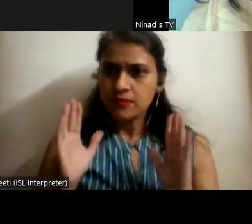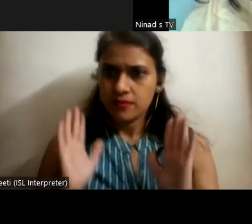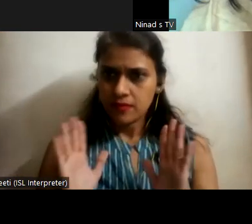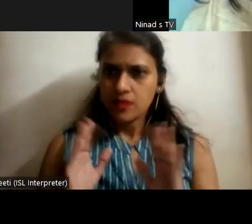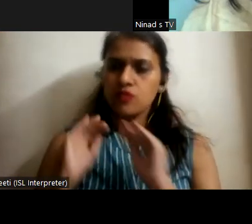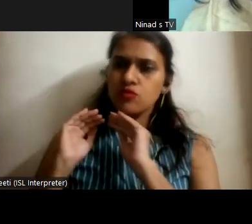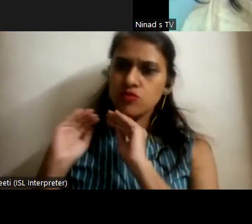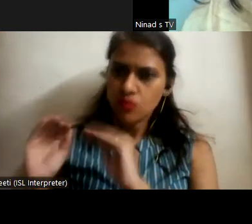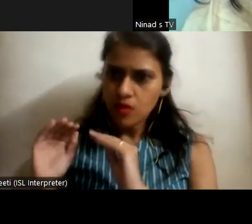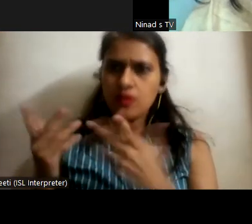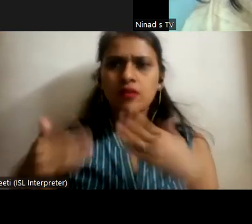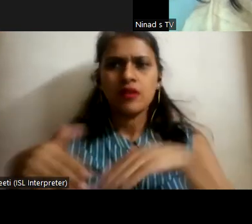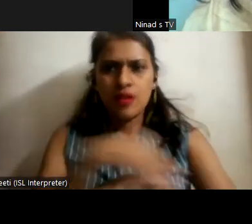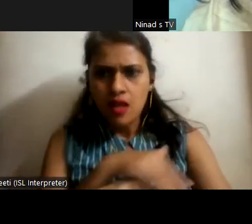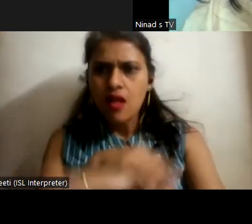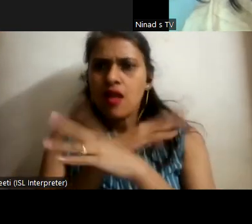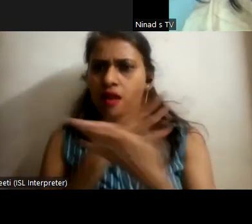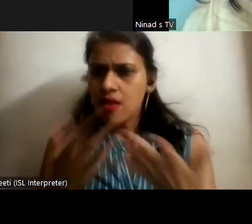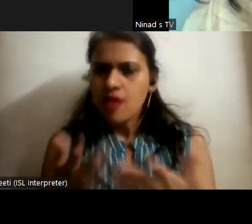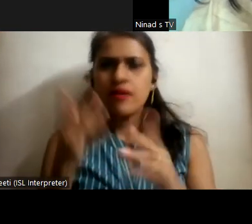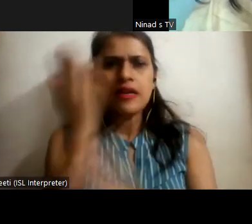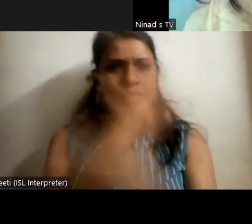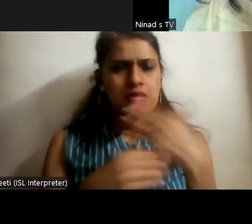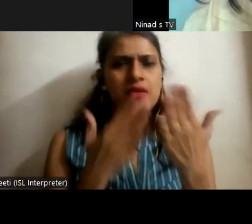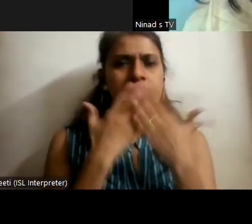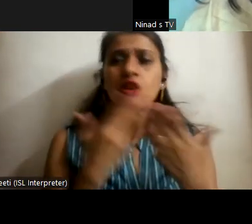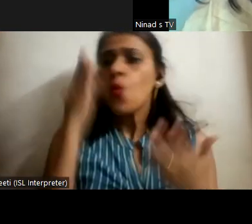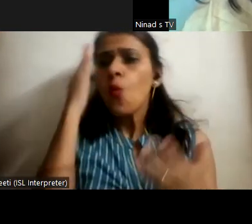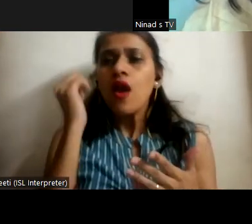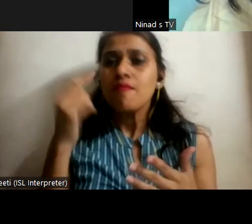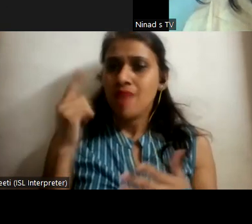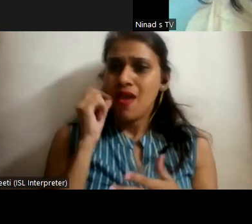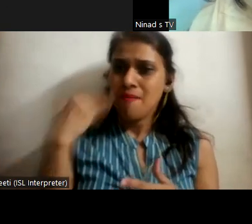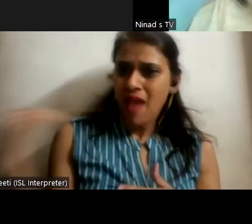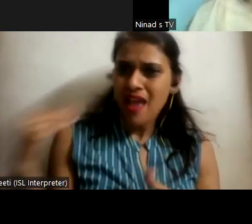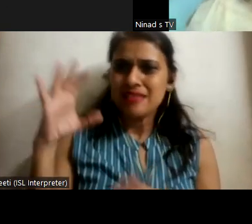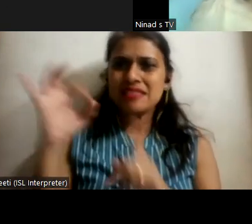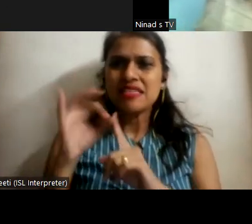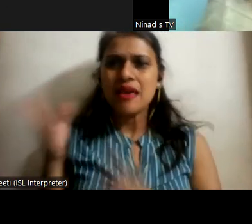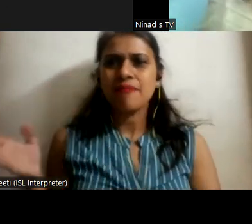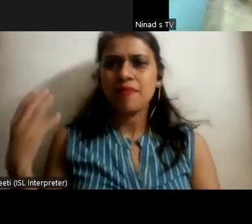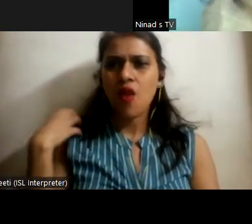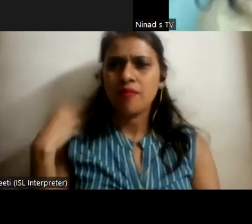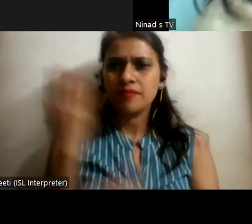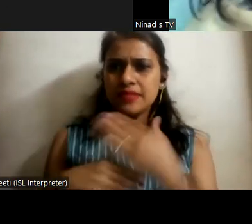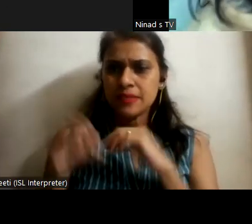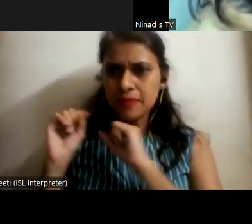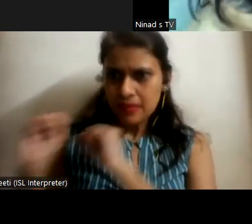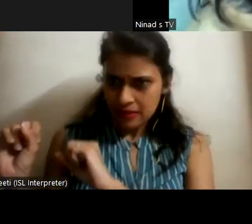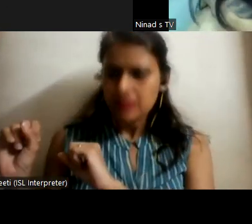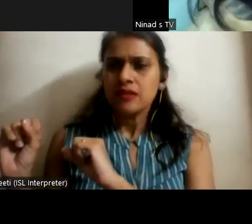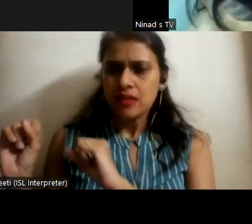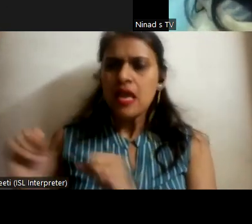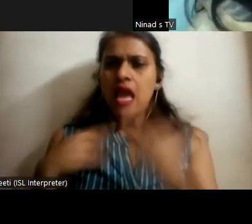will leave engineering and I will do disability studies course because my brother is a cerebral palsy, and I want to be a